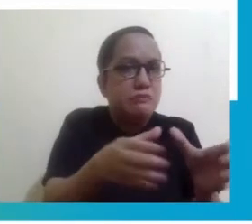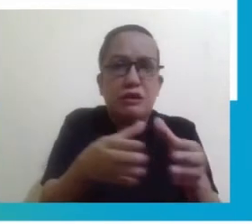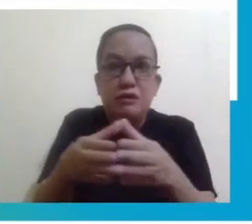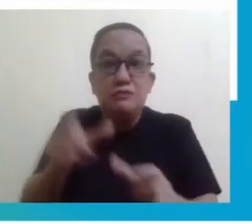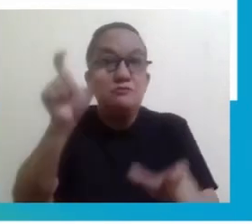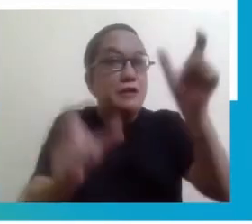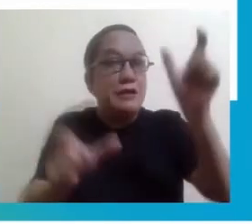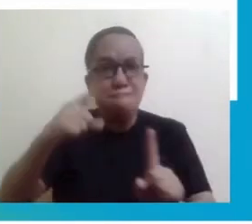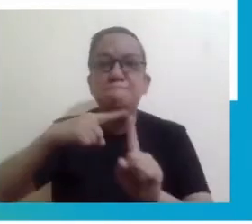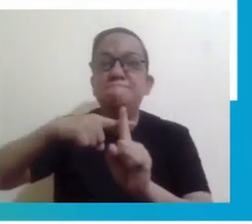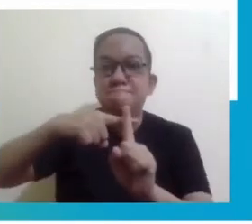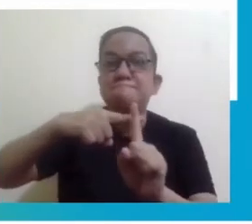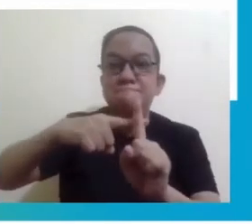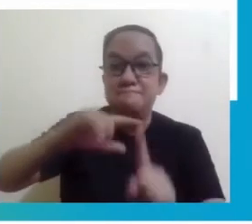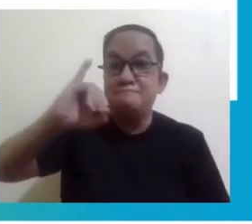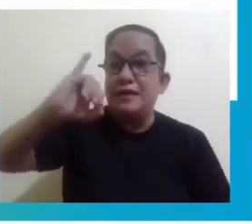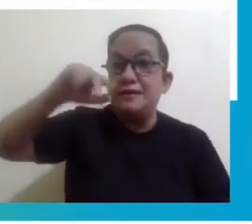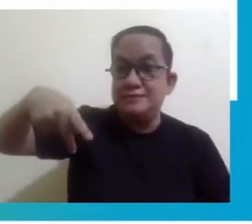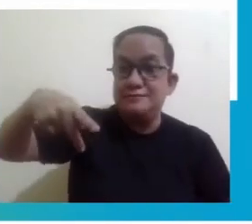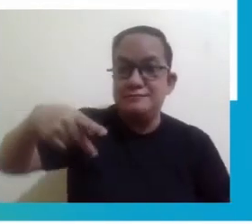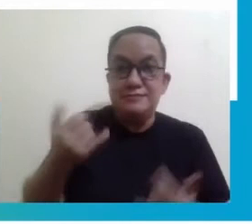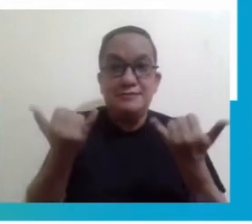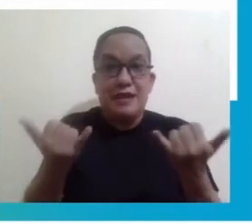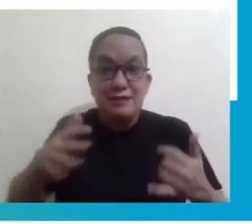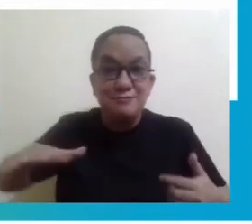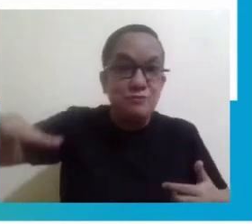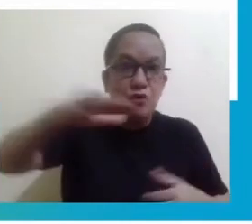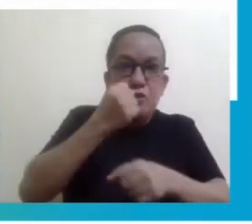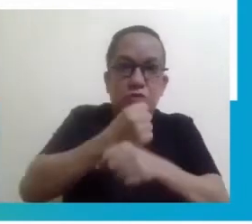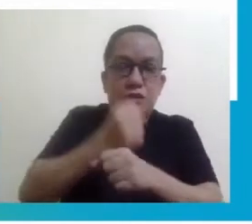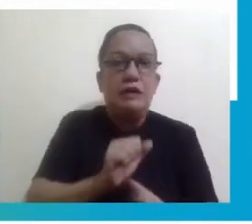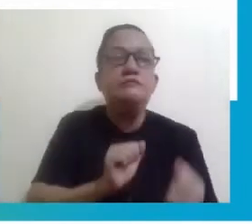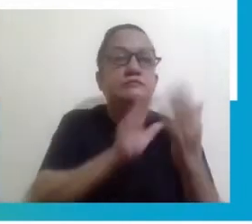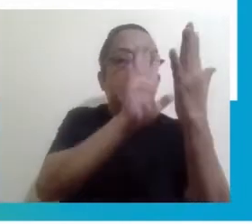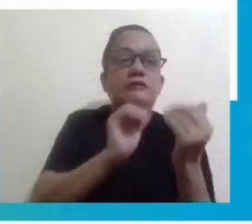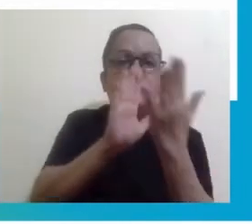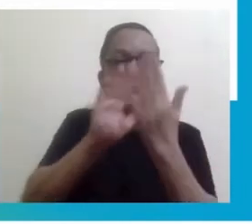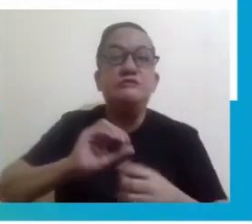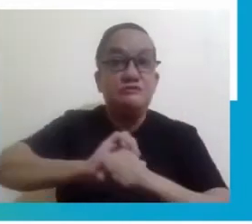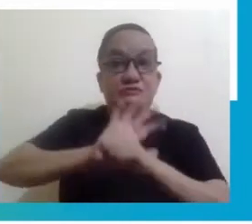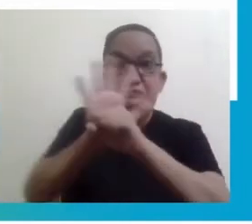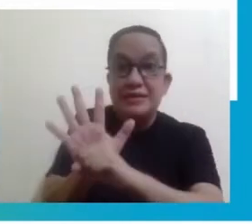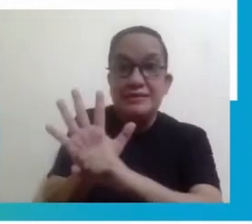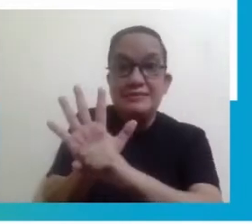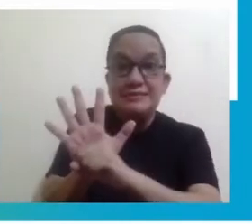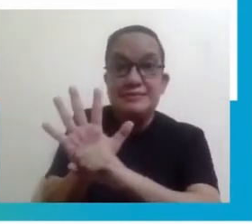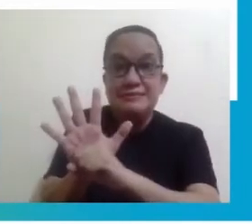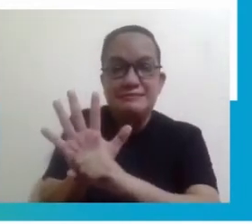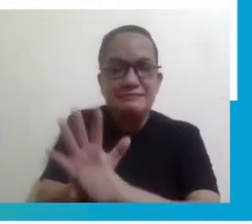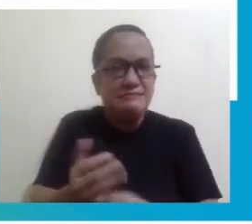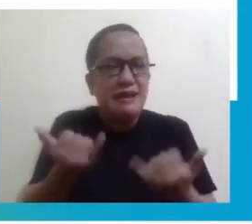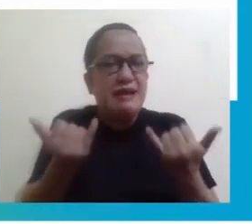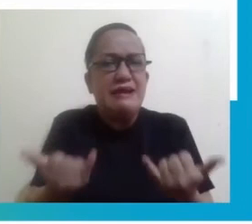current pandemic situation. The dilution of standards expanded